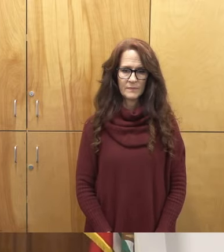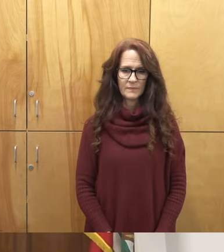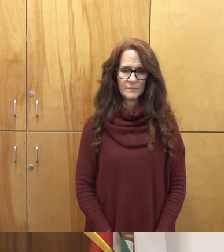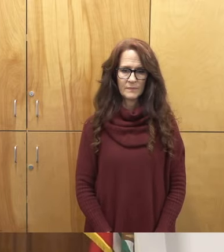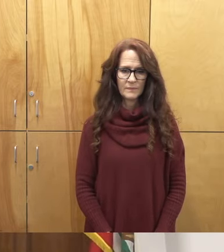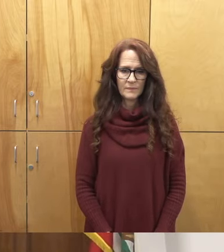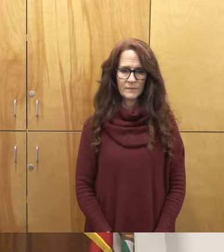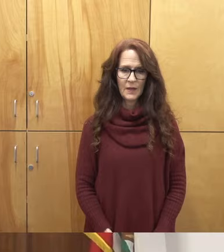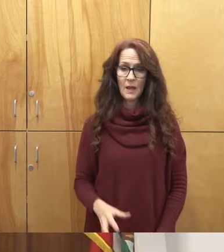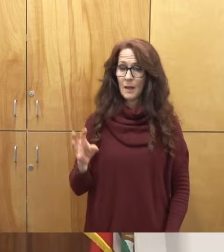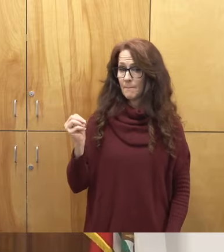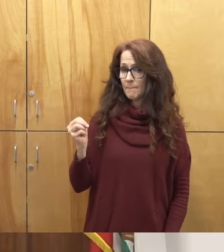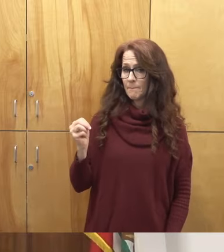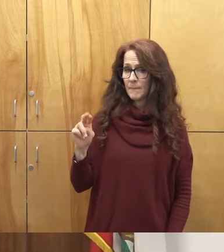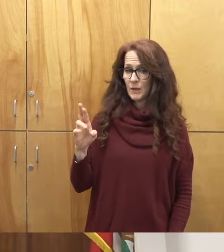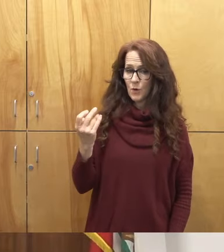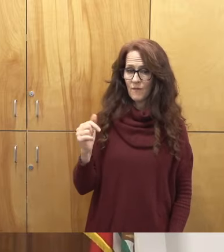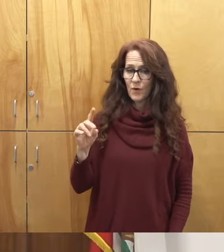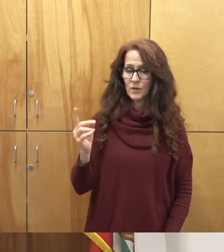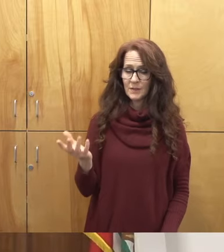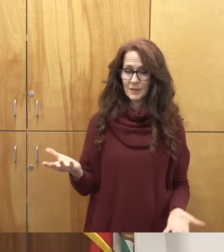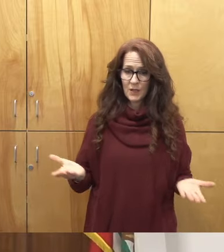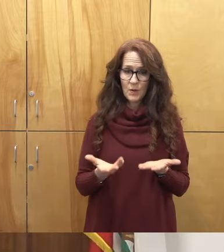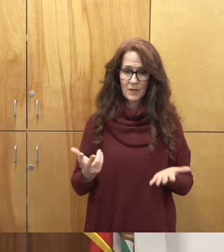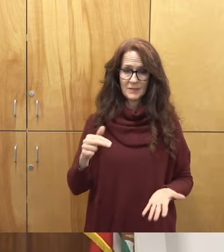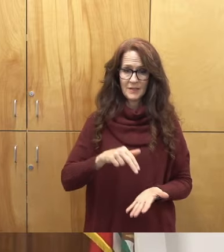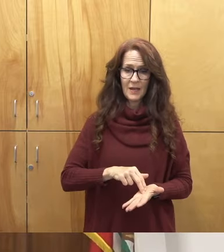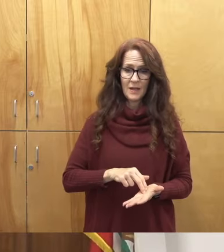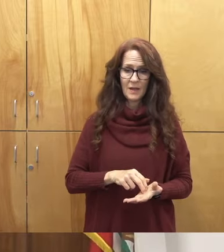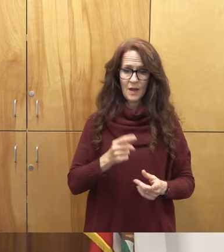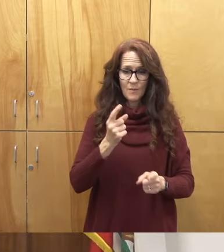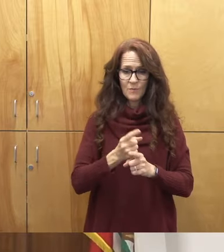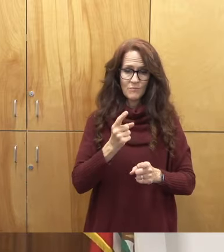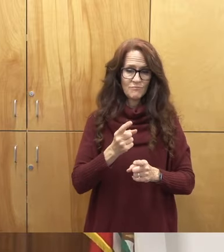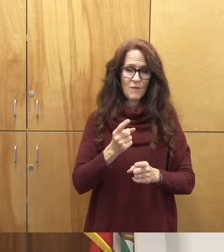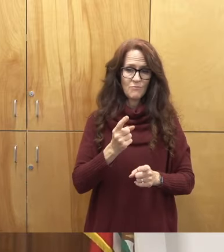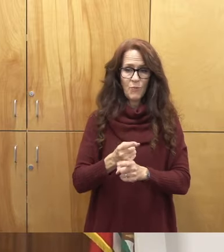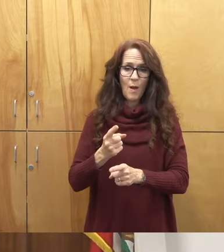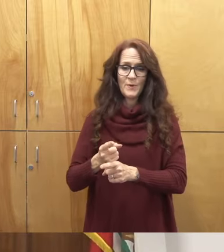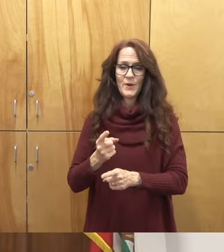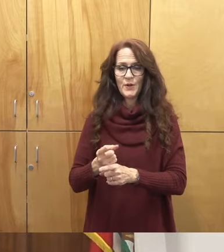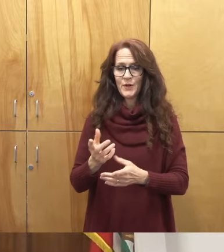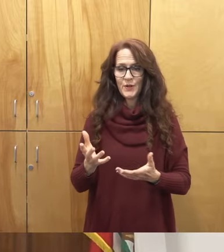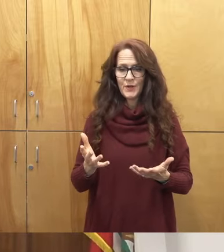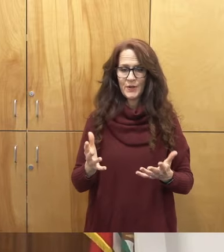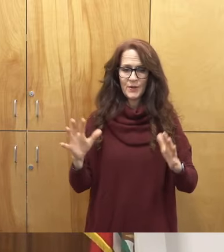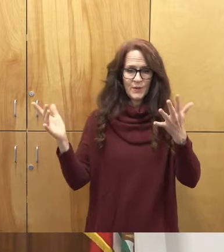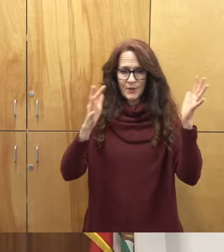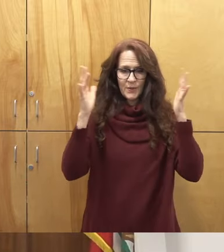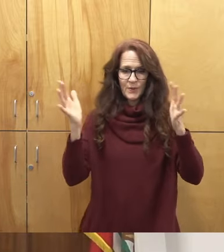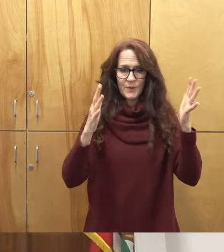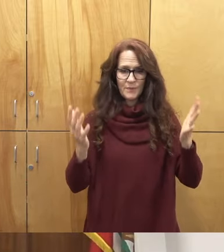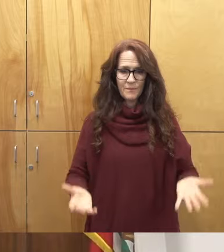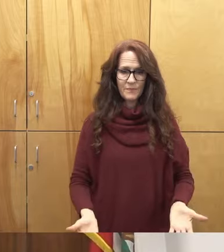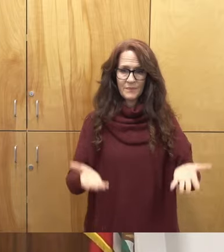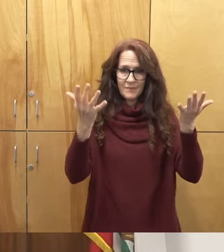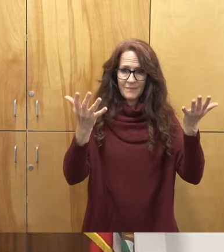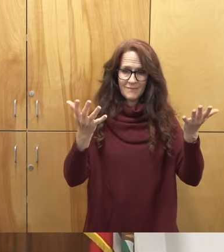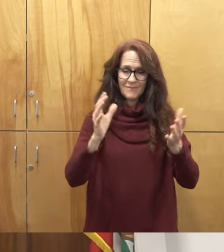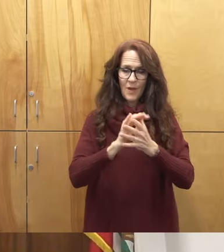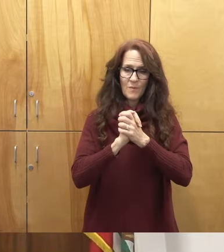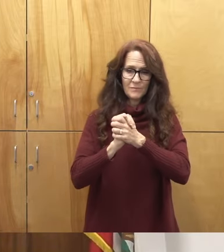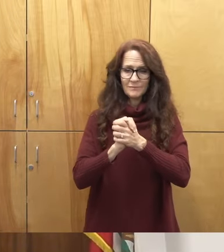Mr. Norford, since you're here, can you stand up and we can give you a proper round of applause and maybe even a standing ovation?